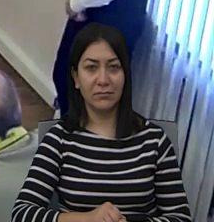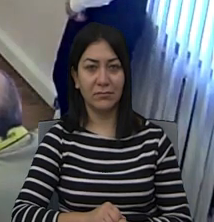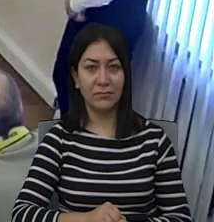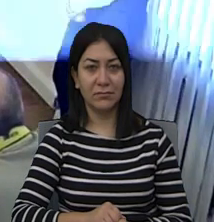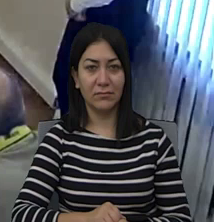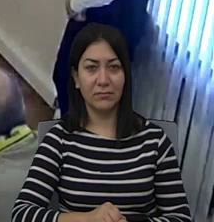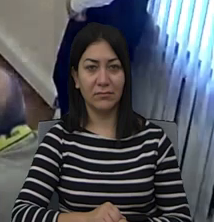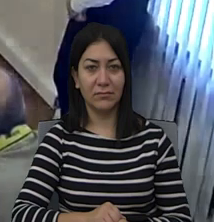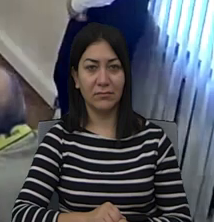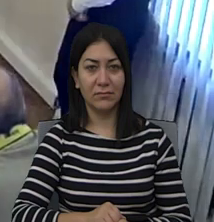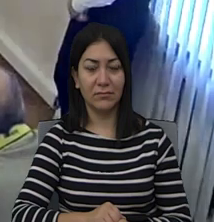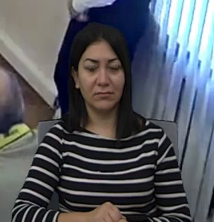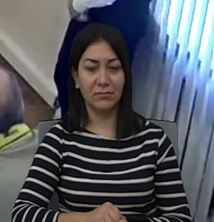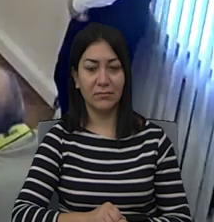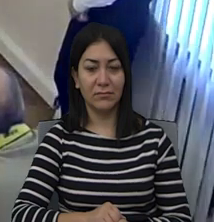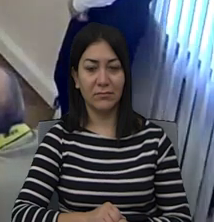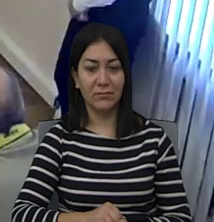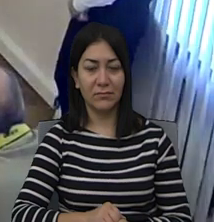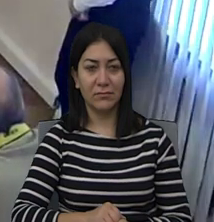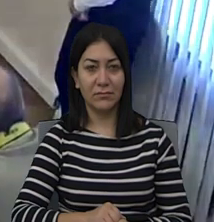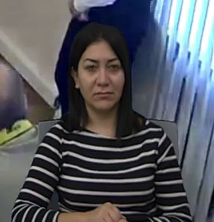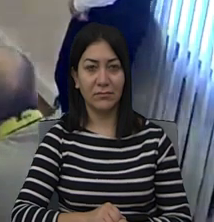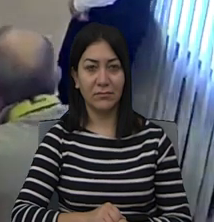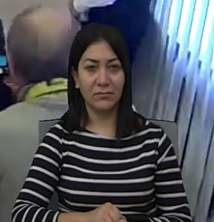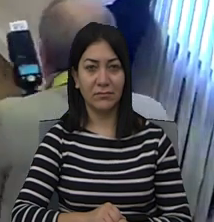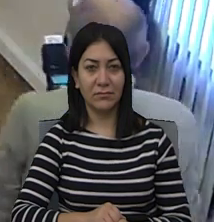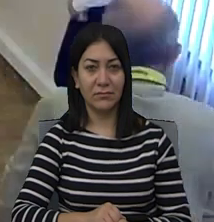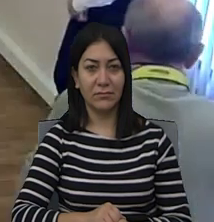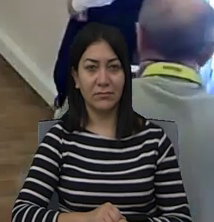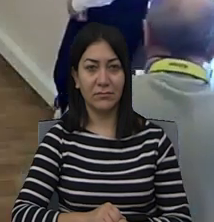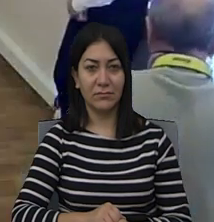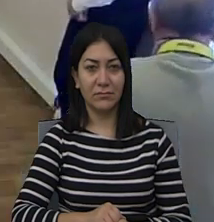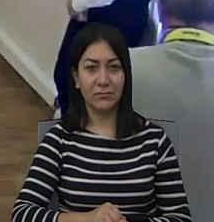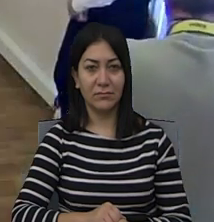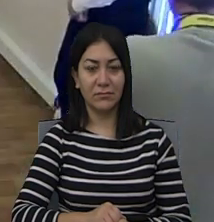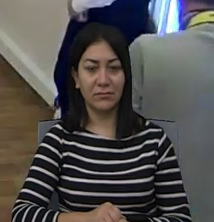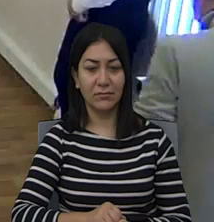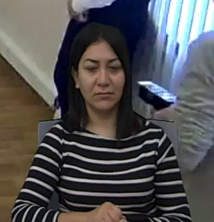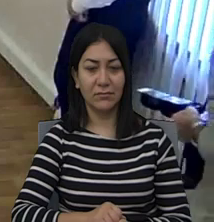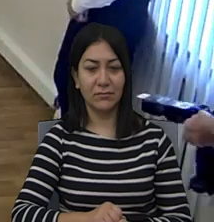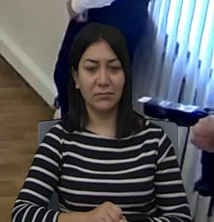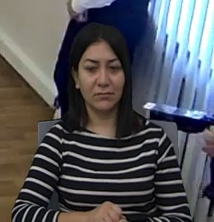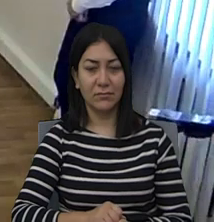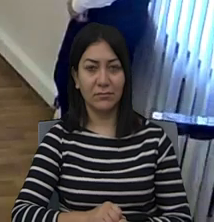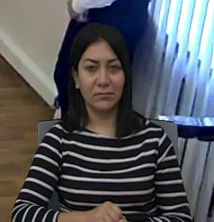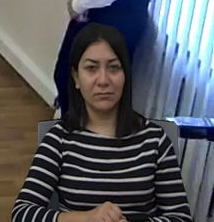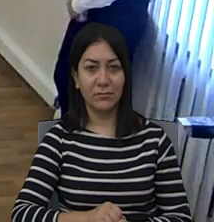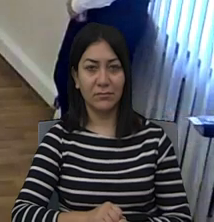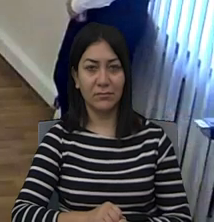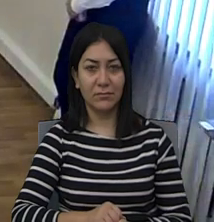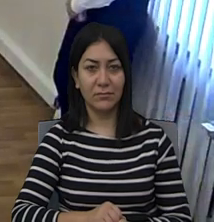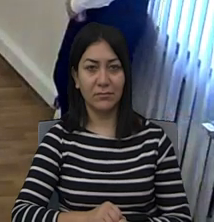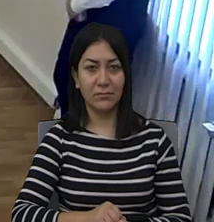Commission, but also the Ministry of Education, Science, Culture and Sport, the Corruption Prevention Commission, other